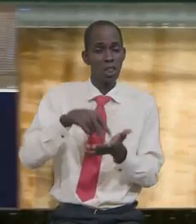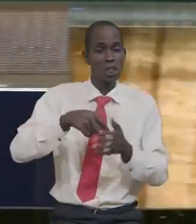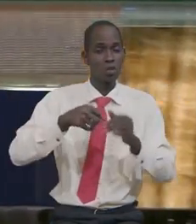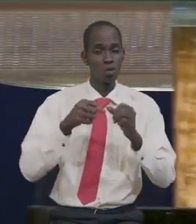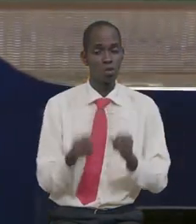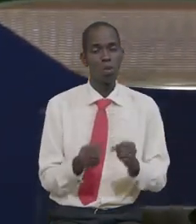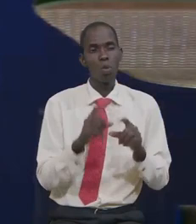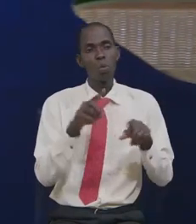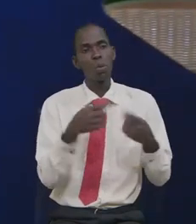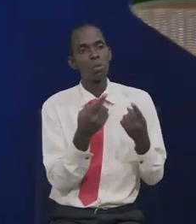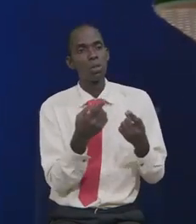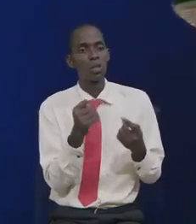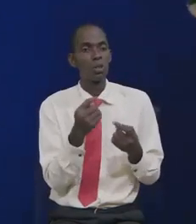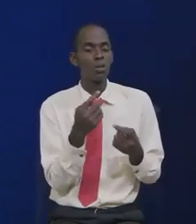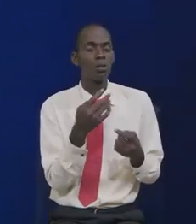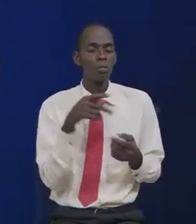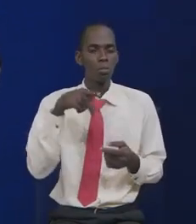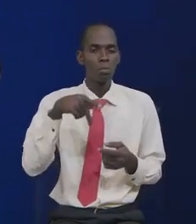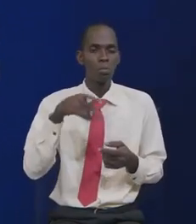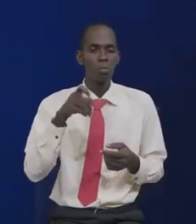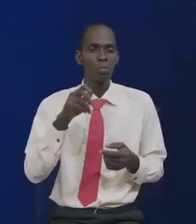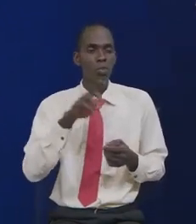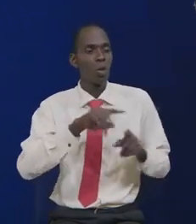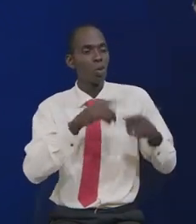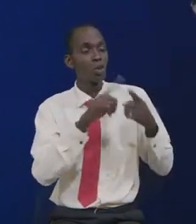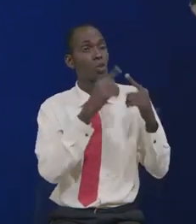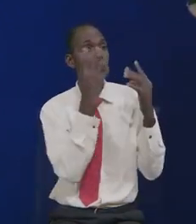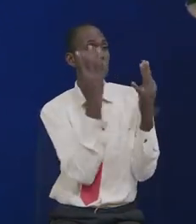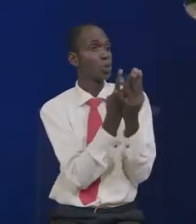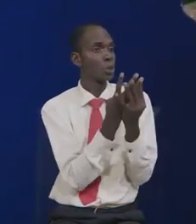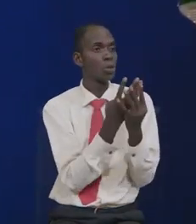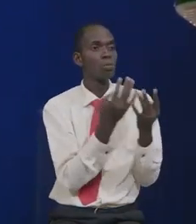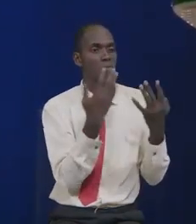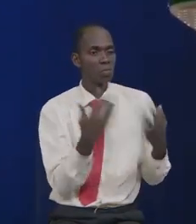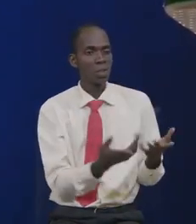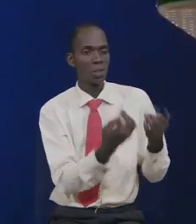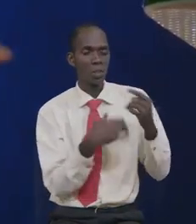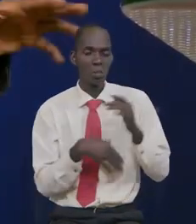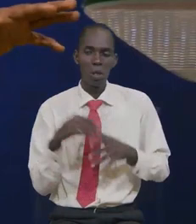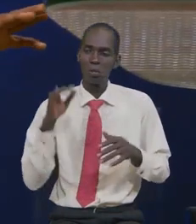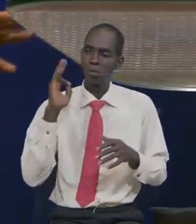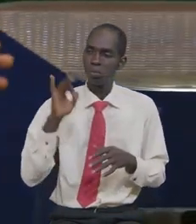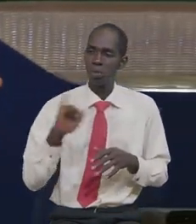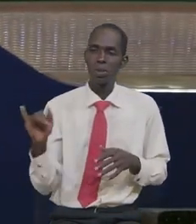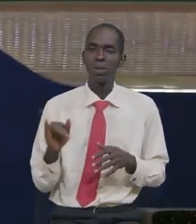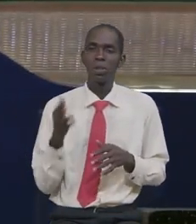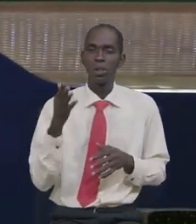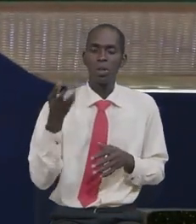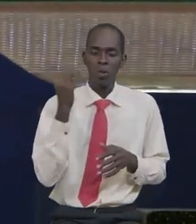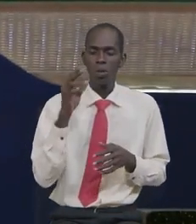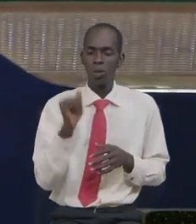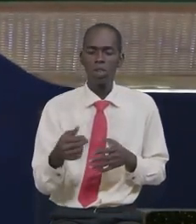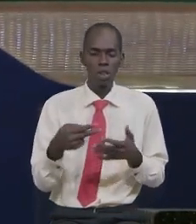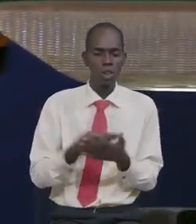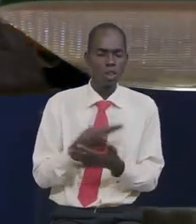the prison, they came out, they kept on preaching. There was a shipwreck, they kept on preaching. There was a conspiracy